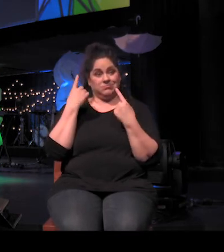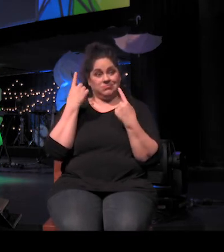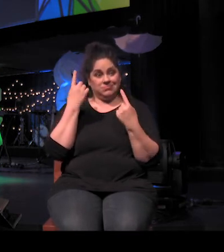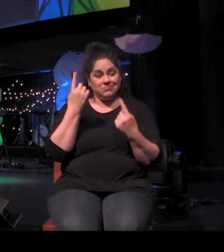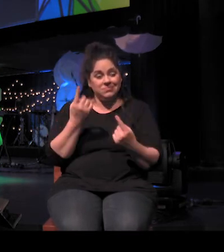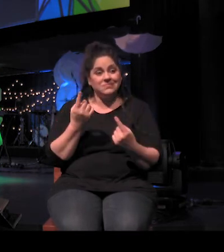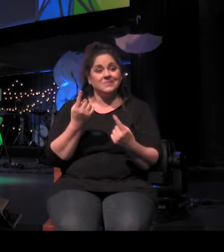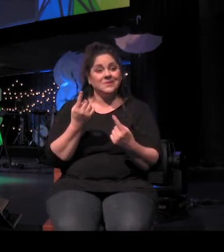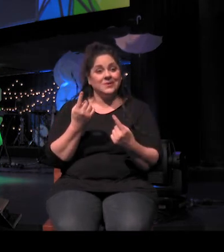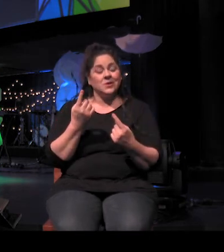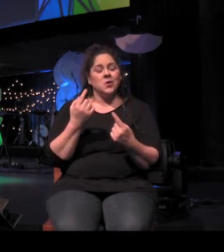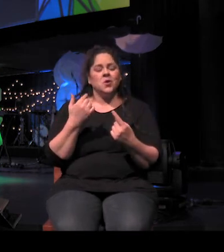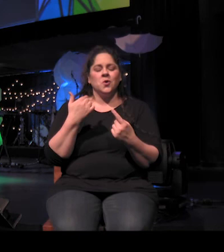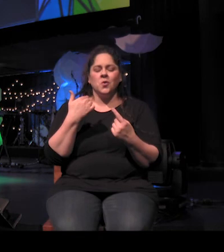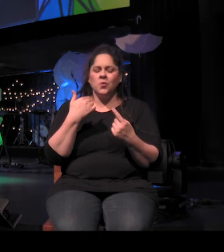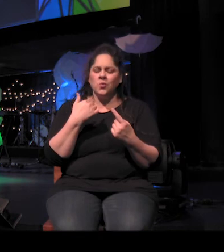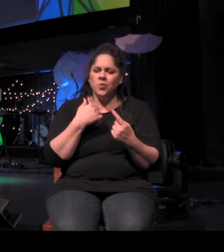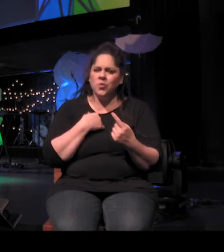investing,